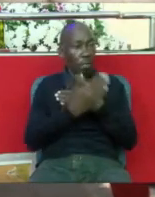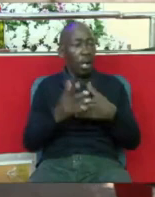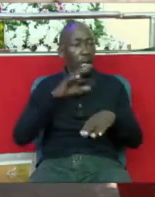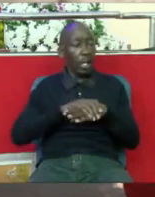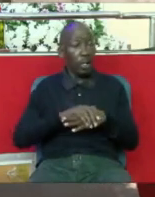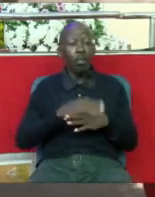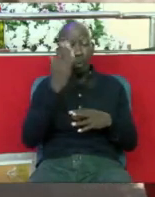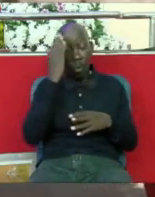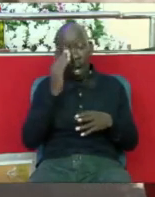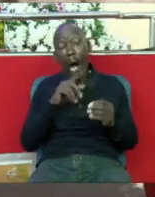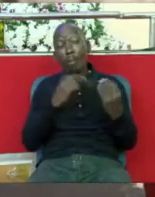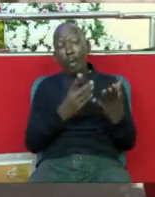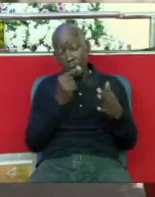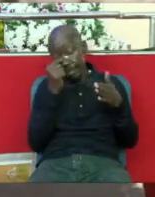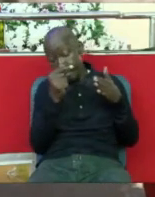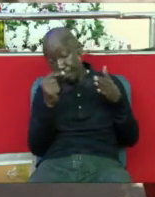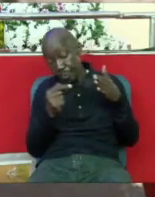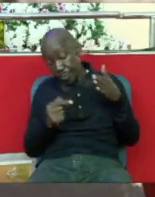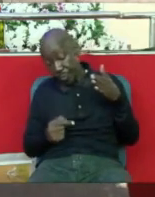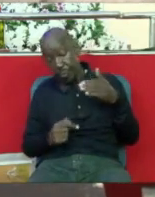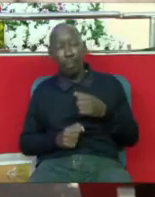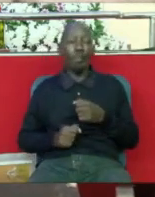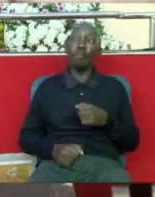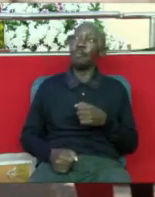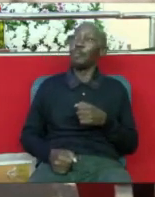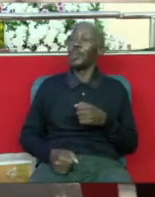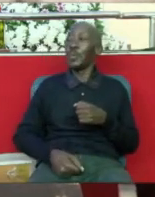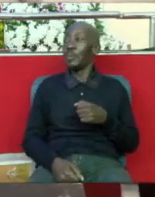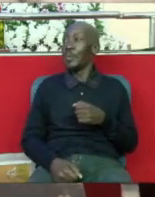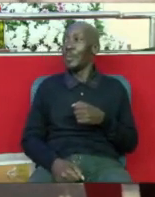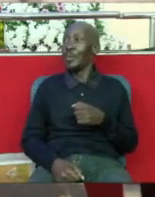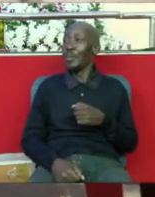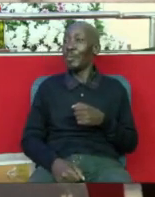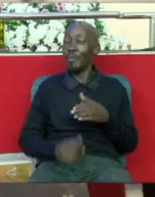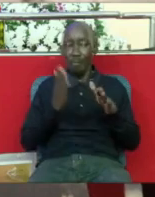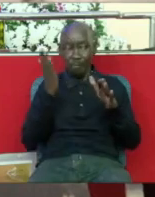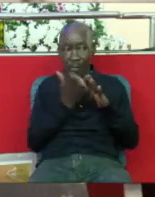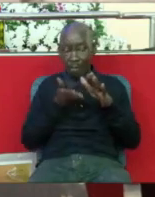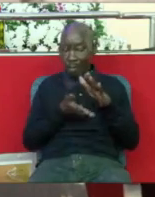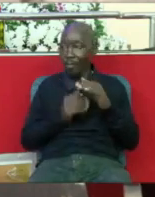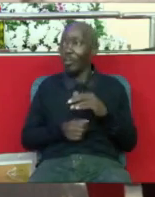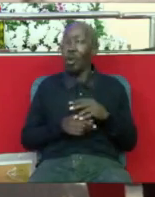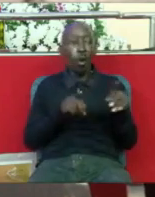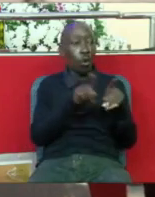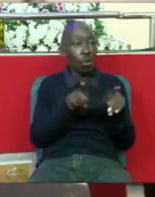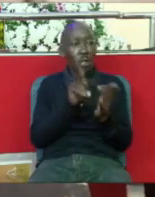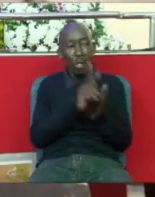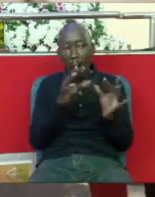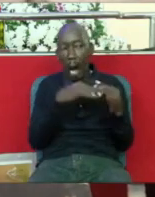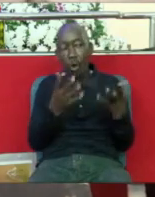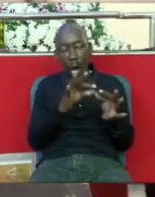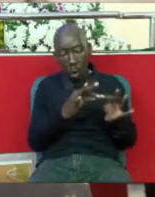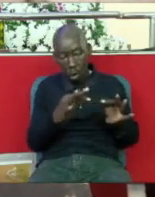many assignments you are doing. Na hivyo basi ile tarakilishi ilikuwa inaweka rekodi ya zile kazi ambazo tulikuwa tunafanya. Also it was keeping how long it's taking